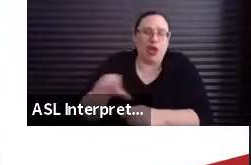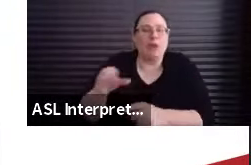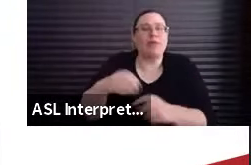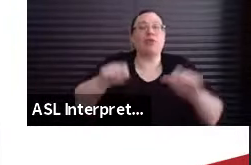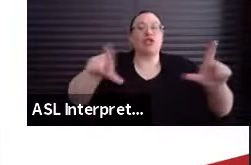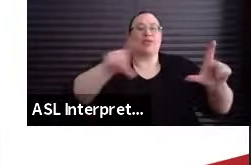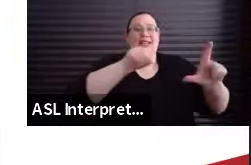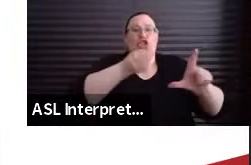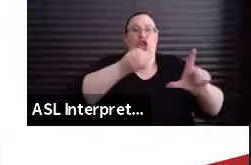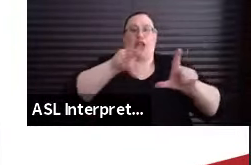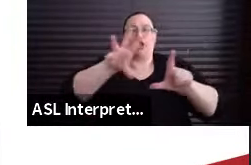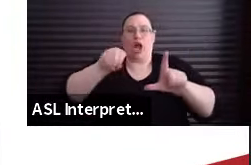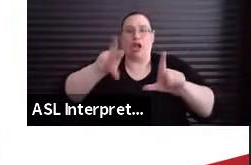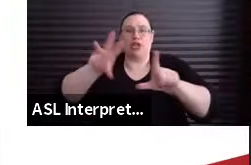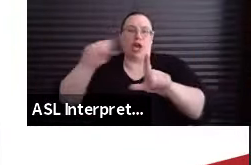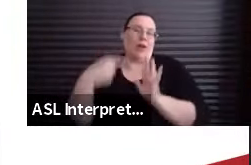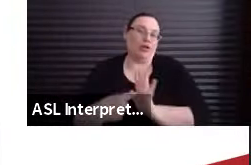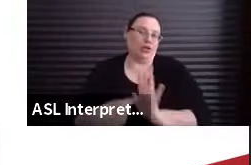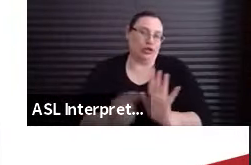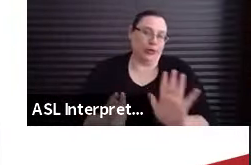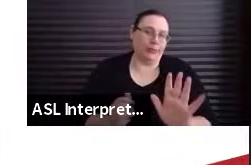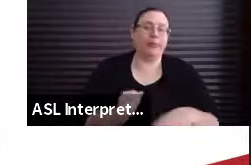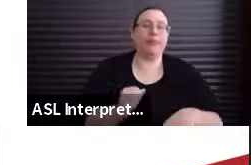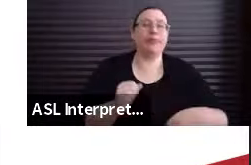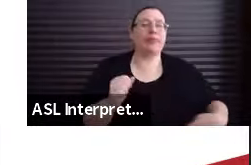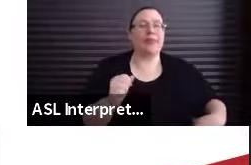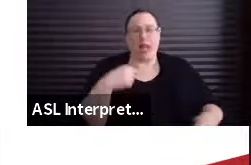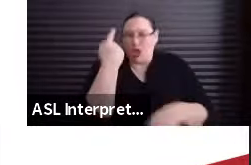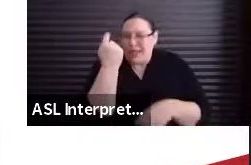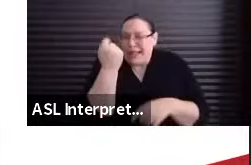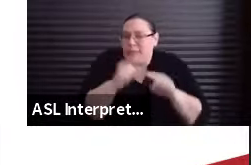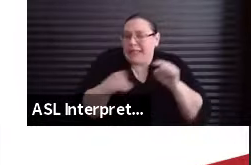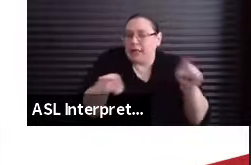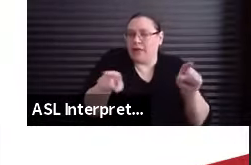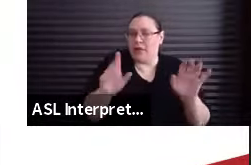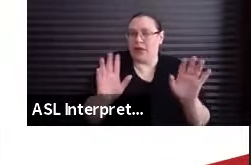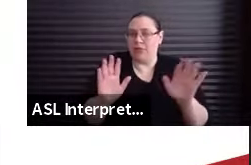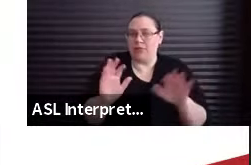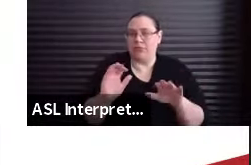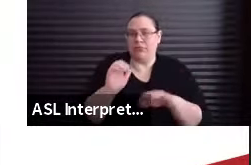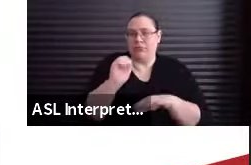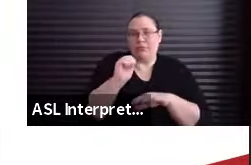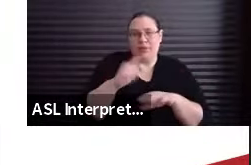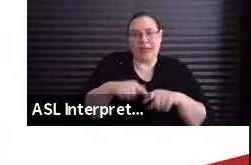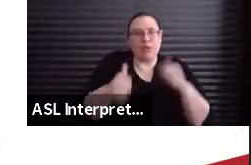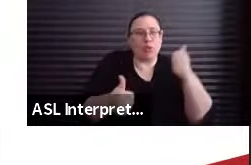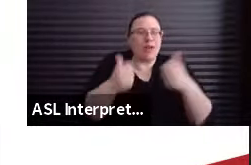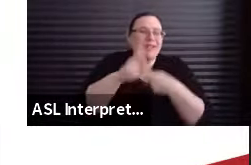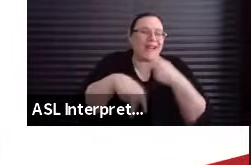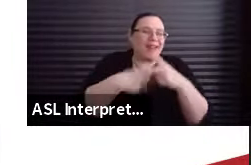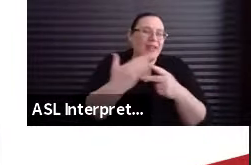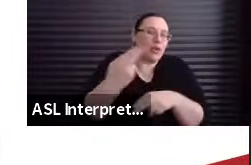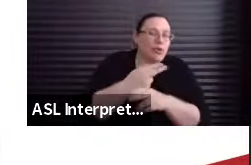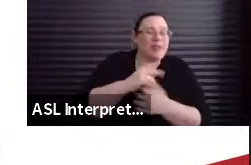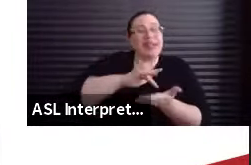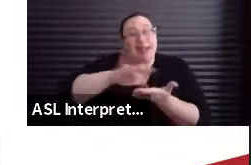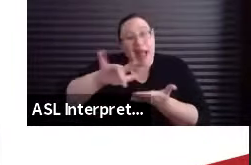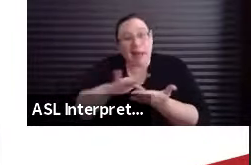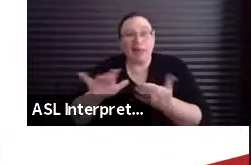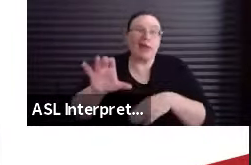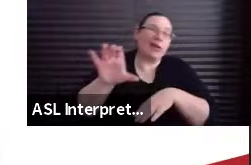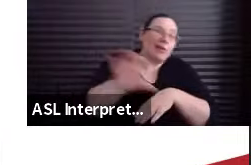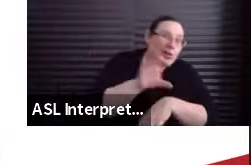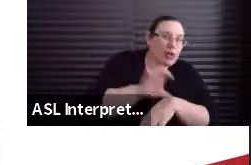easy. And it's going to look a little bit different based on what device you're using. I'm doing this on a computer, a